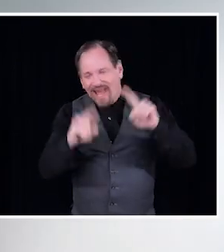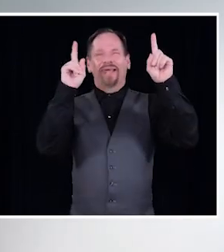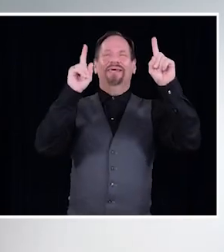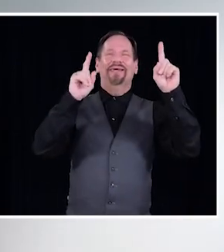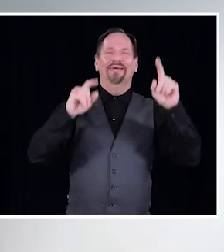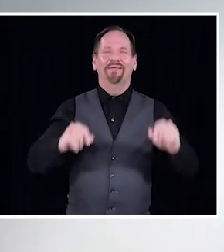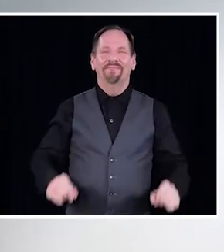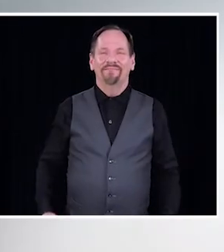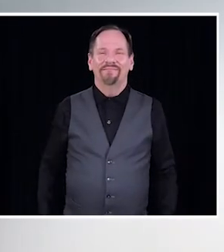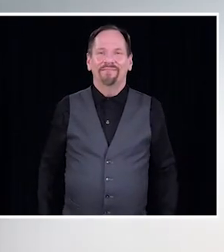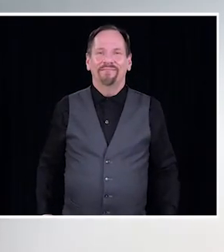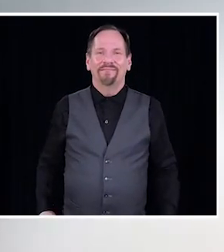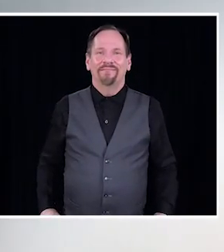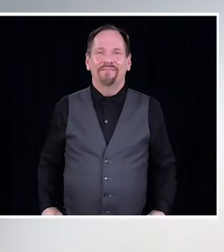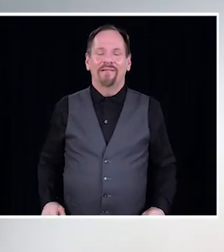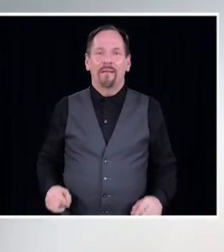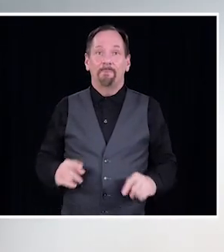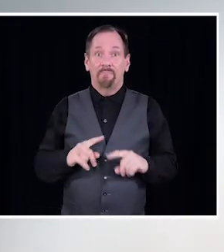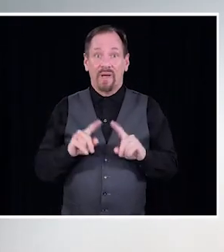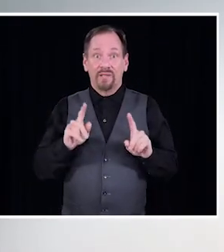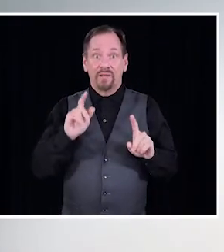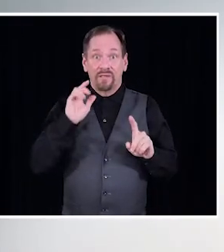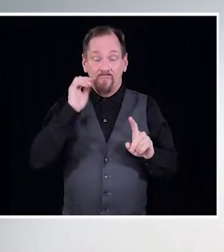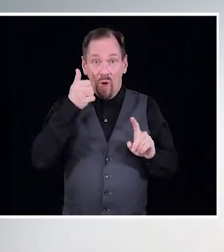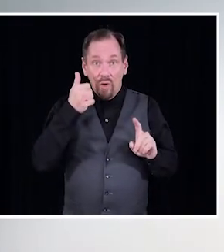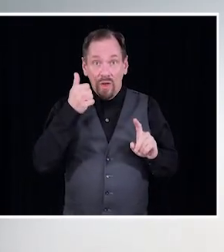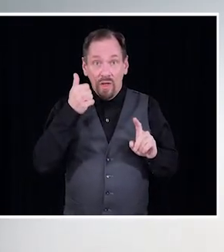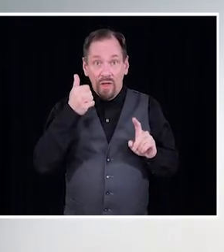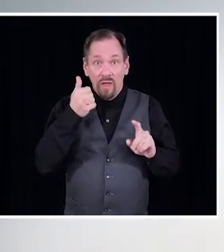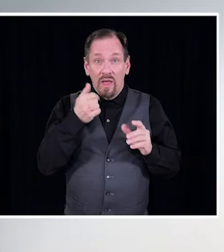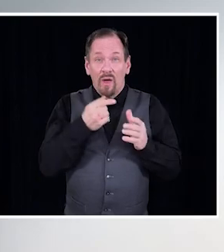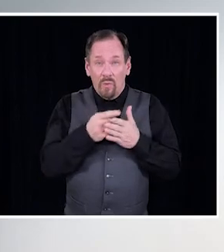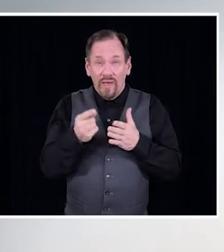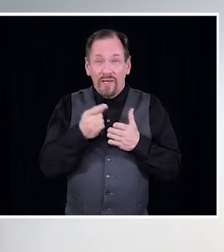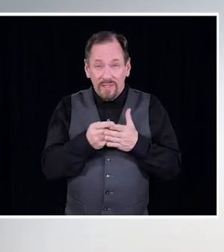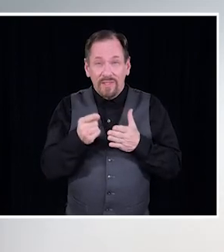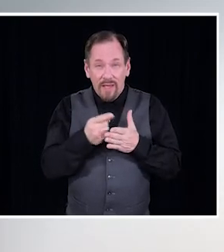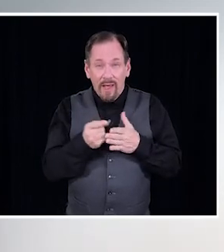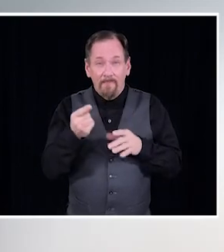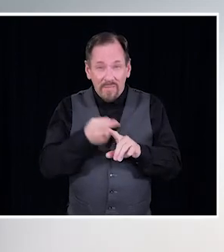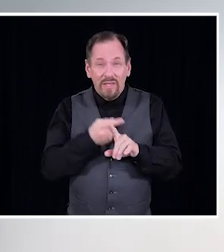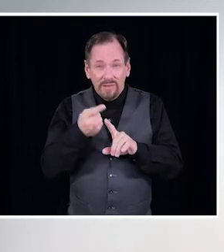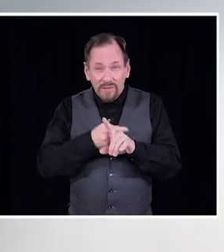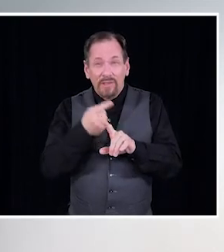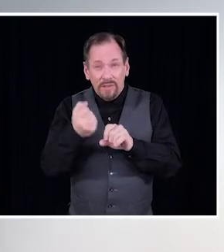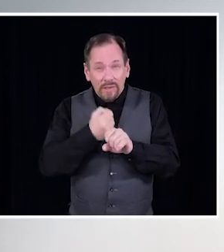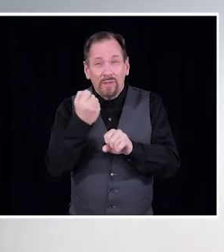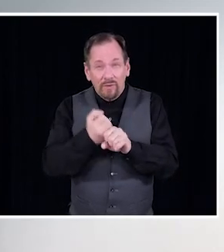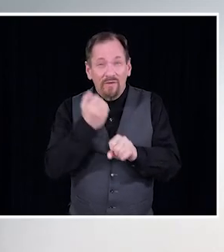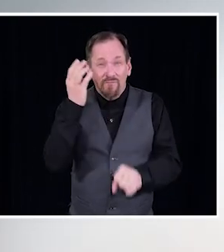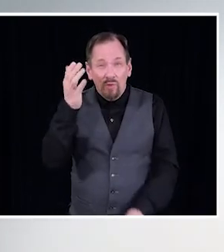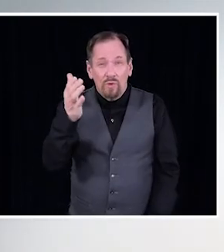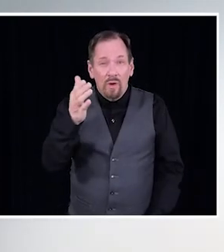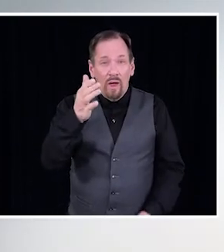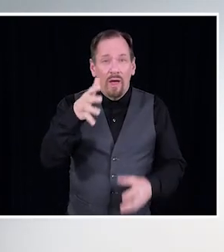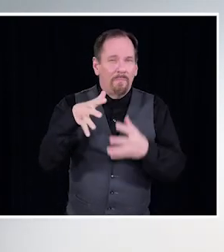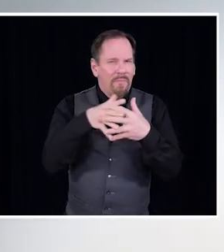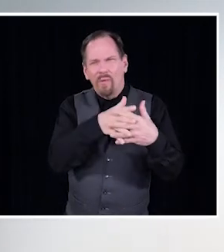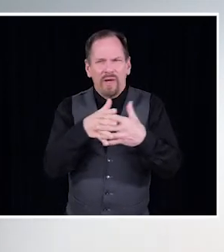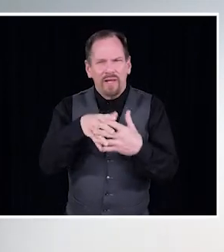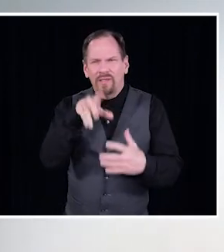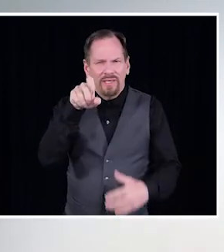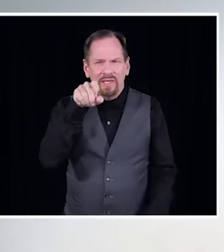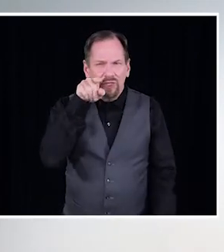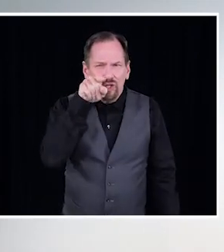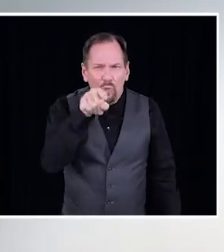it! But guess what? Tomorrow, and in the weeks and months and years to come, your nation will need you.